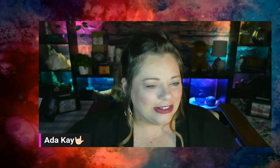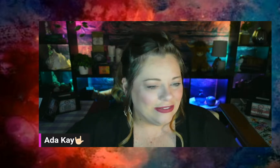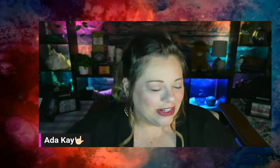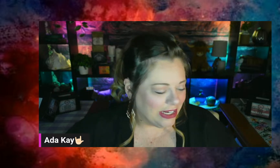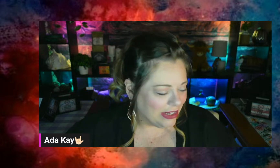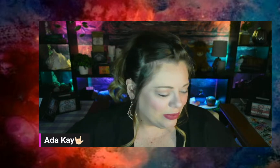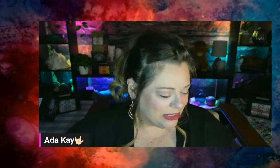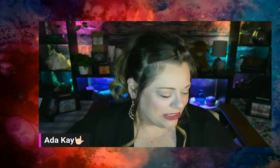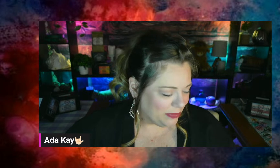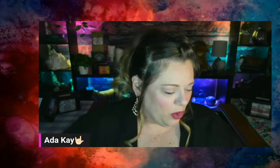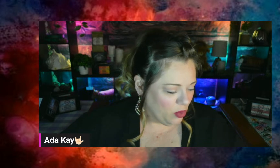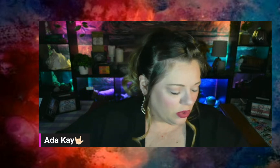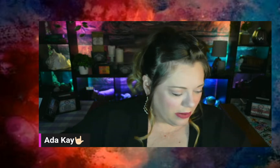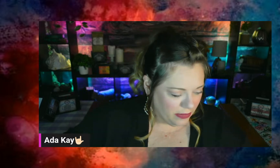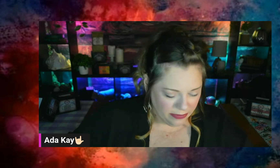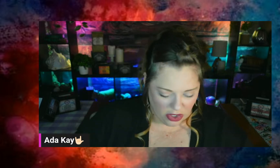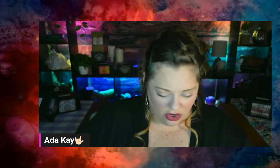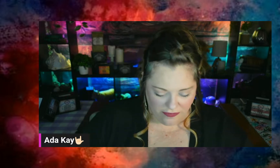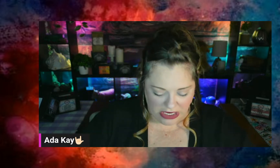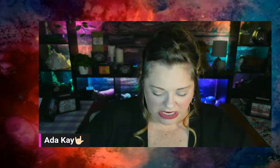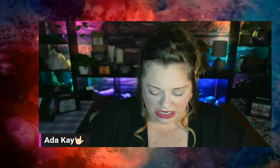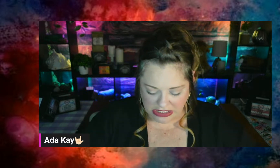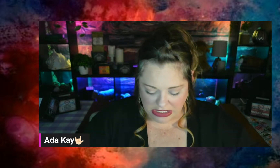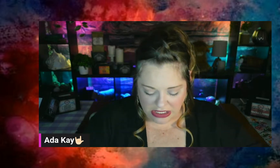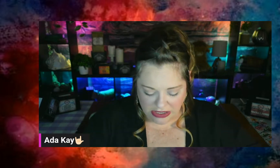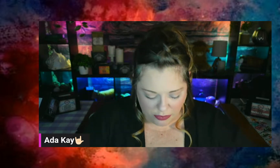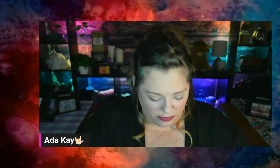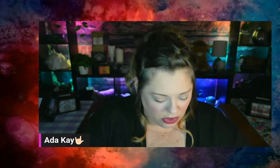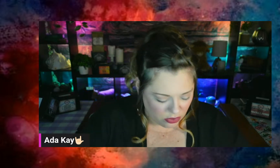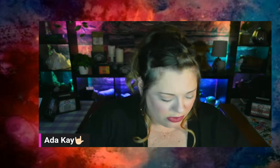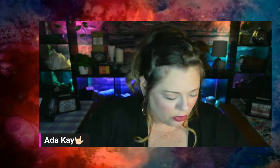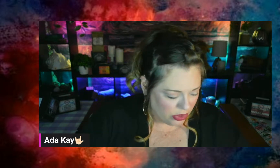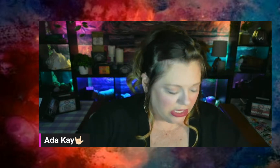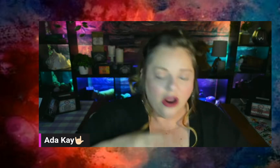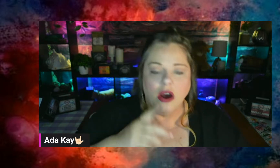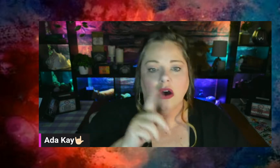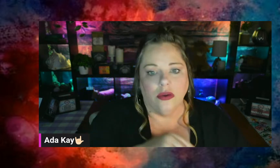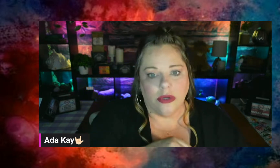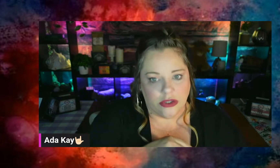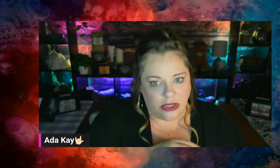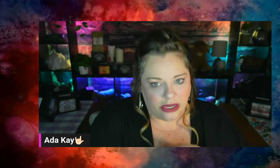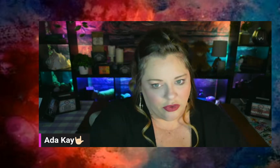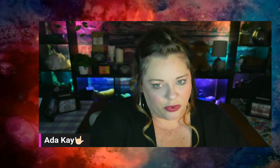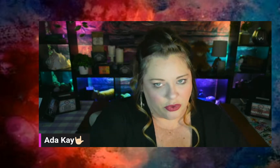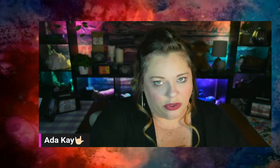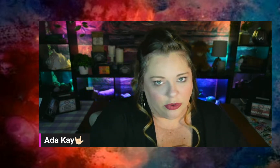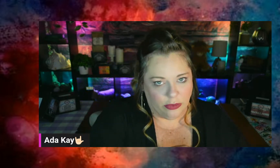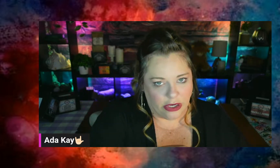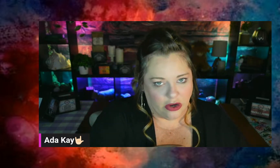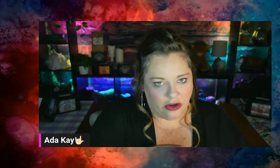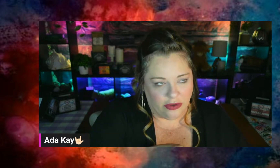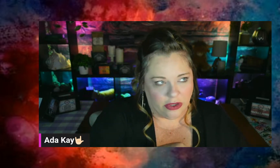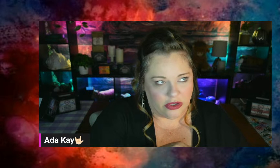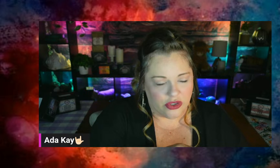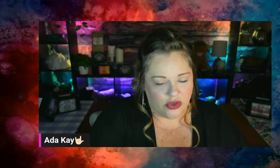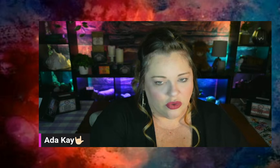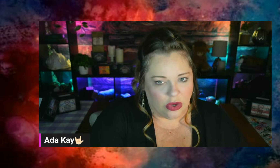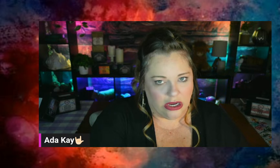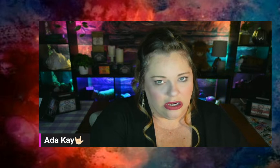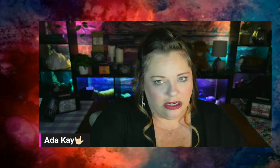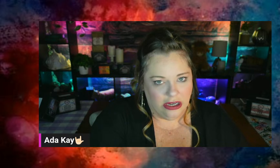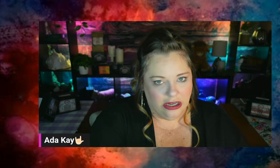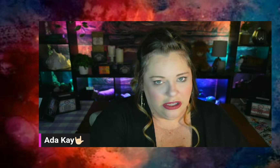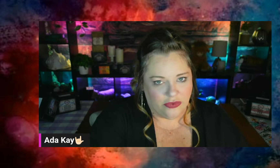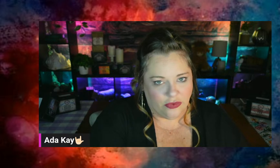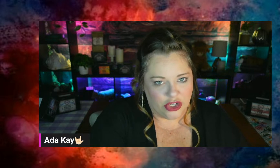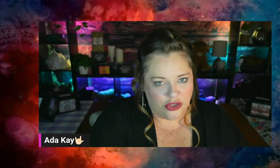No, I've not had one sip. Oh, I made my coffee and I didn't even put my creamer in it. Although I don't have to put creamer in my coffee because you know